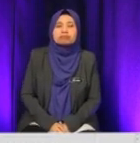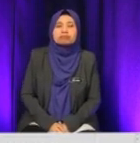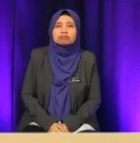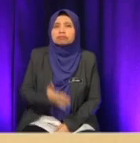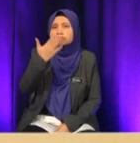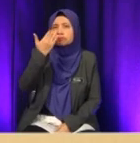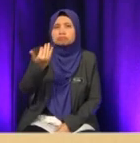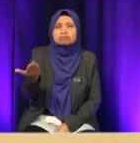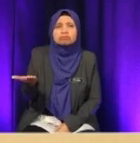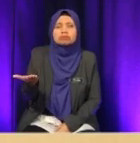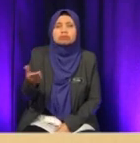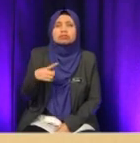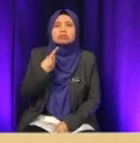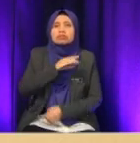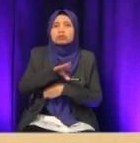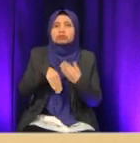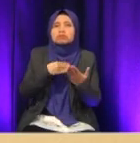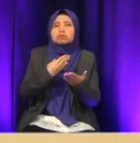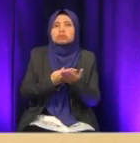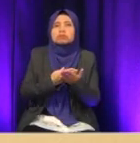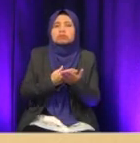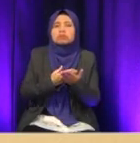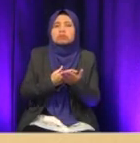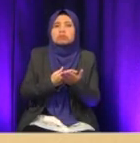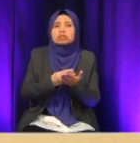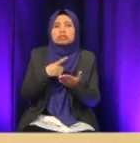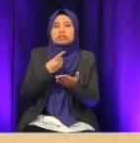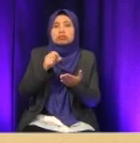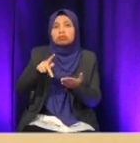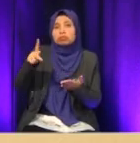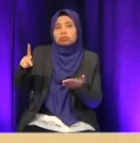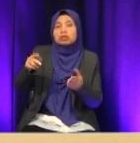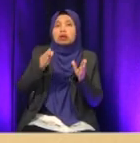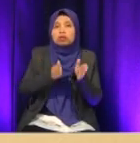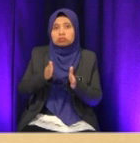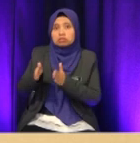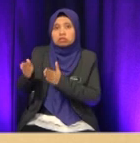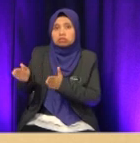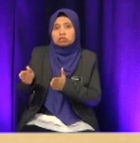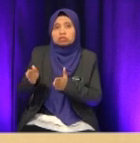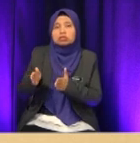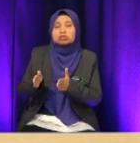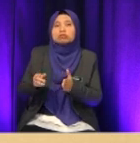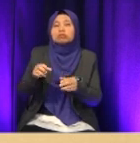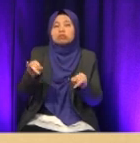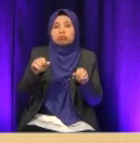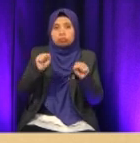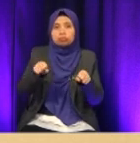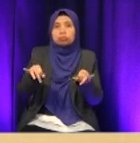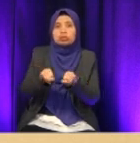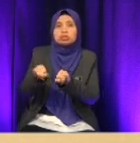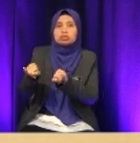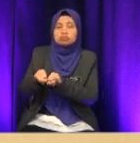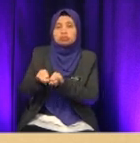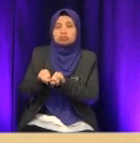Why not give Good Gym a try? Not only could you help local people and organizations, but you could also help yourself by keeping